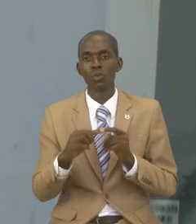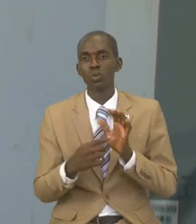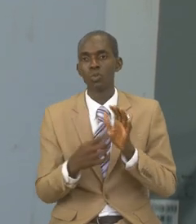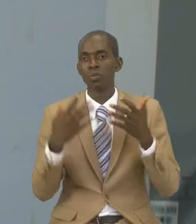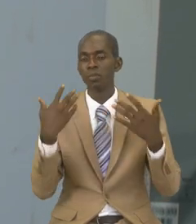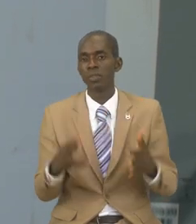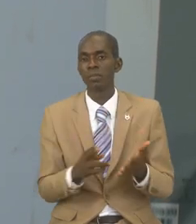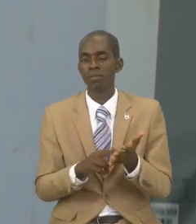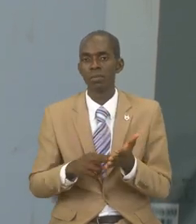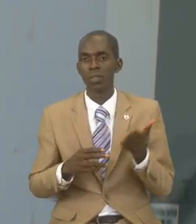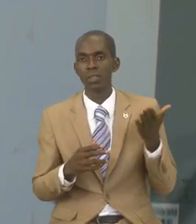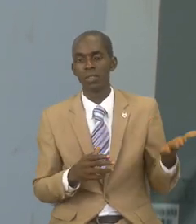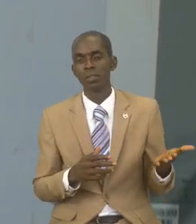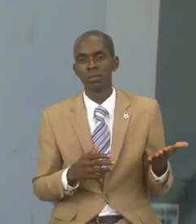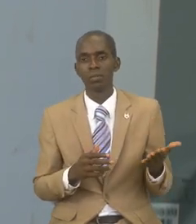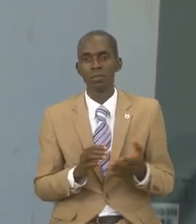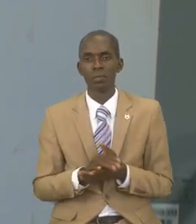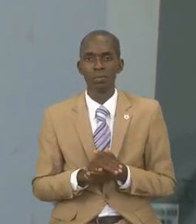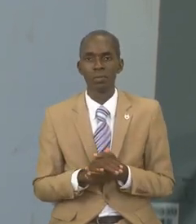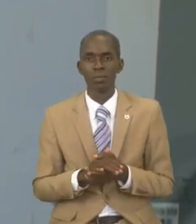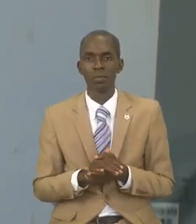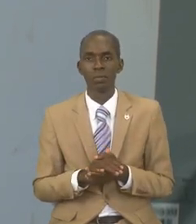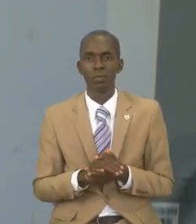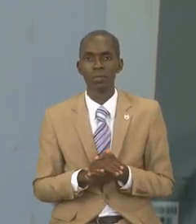to show us you are finished.